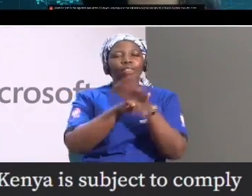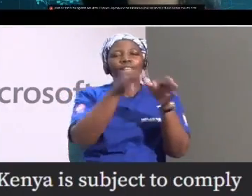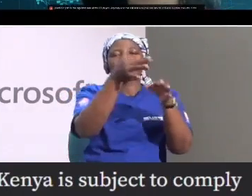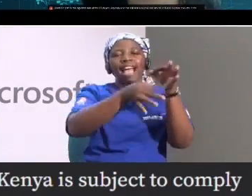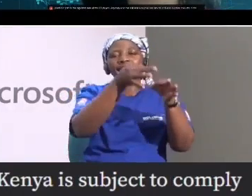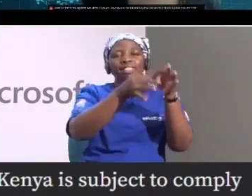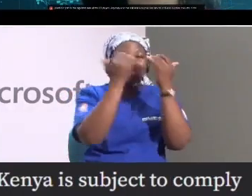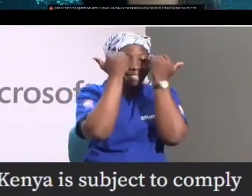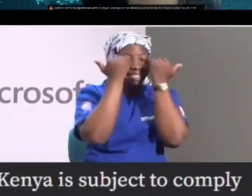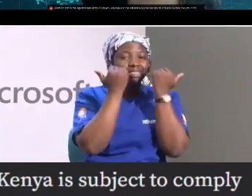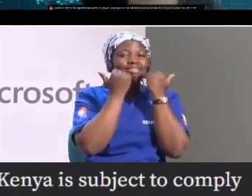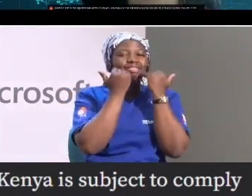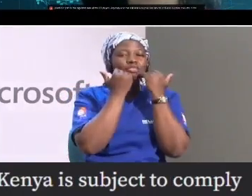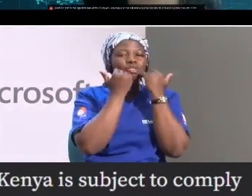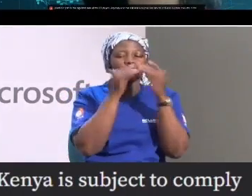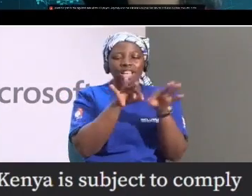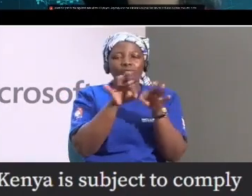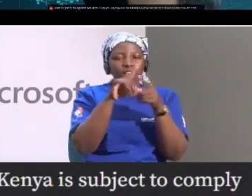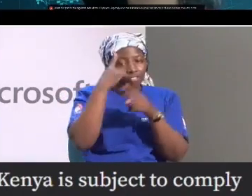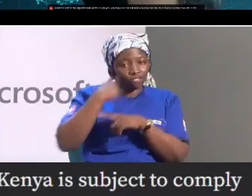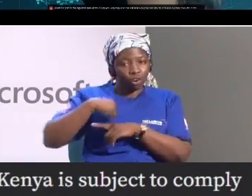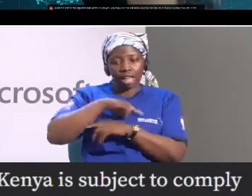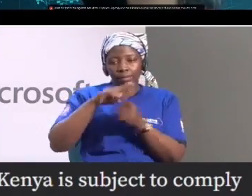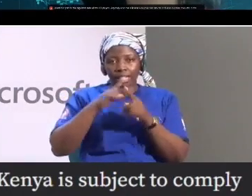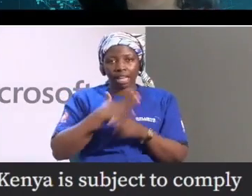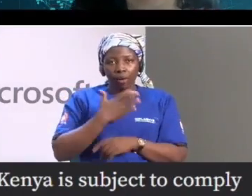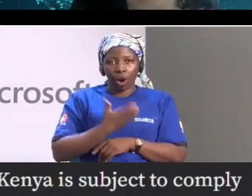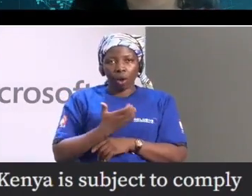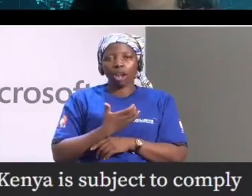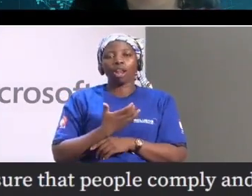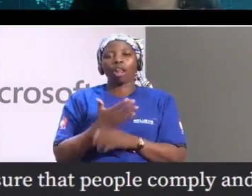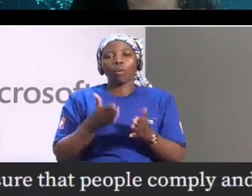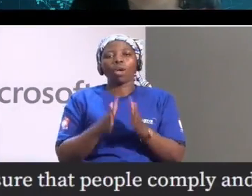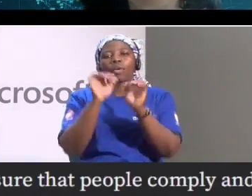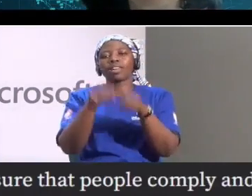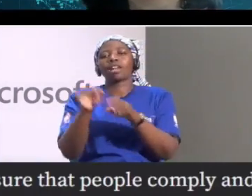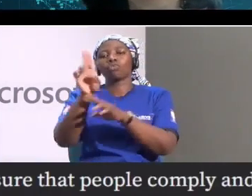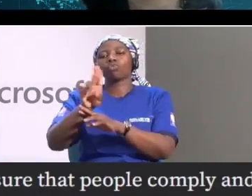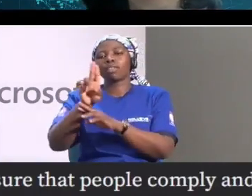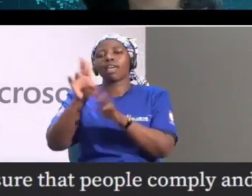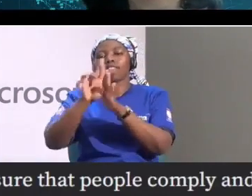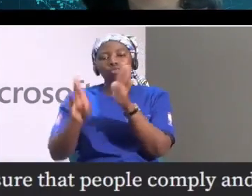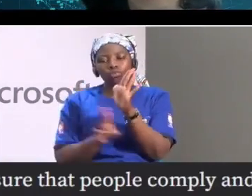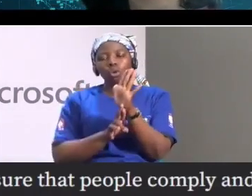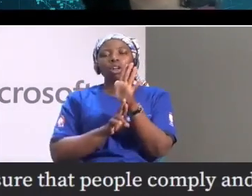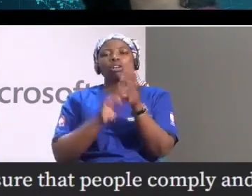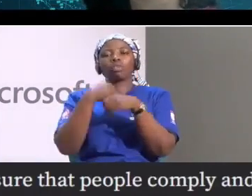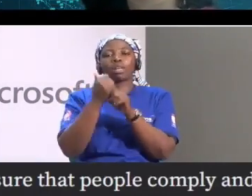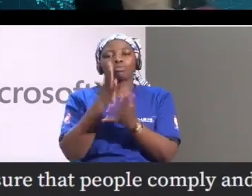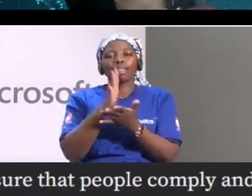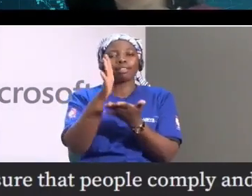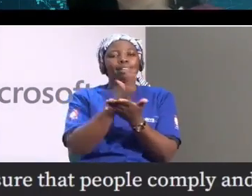interpret for us. But on our own, we are able to apply regulatory requirements and ensure that the sector grows